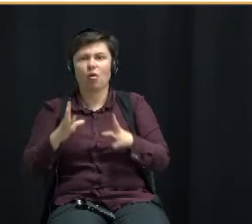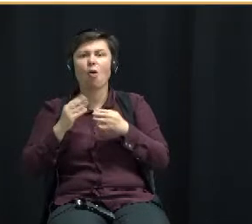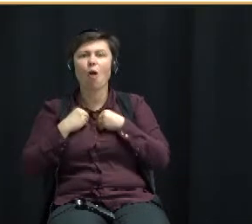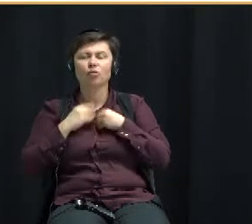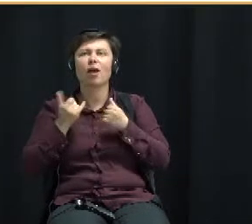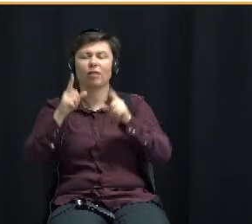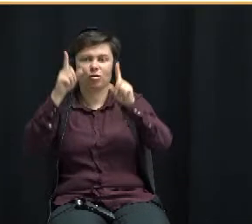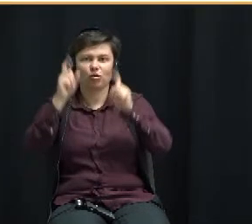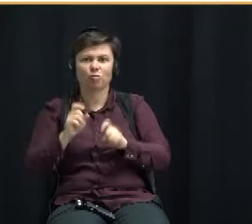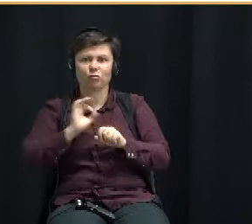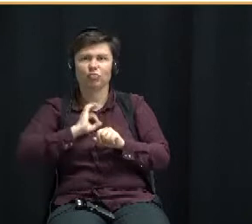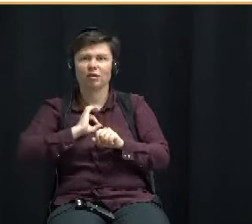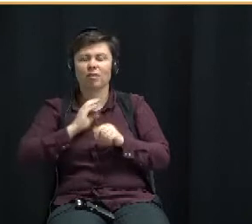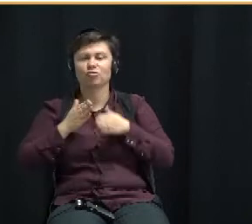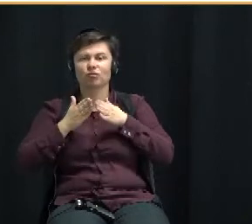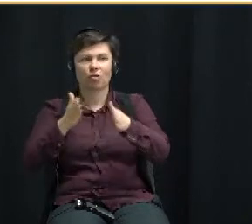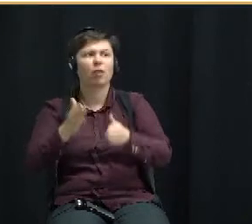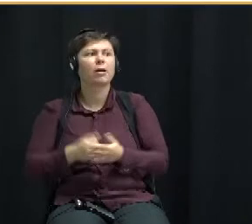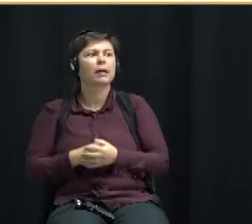winners. Next, please.